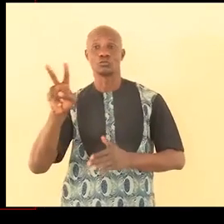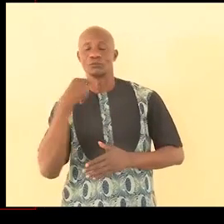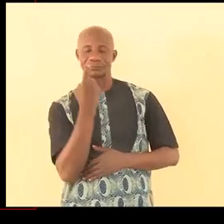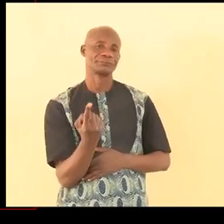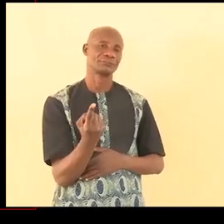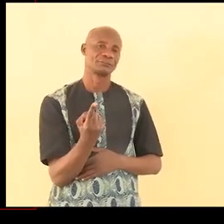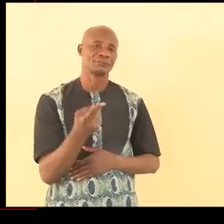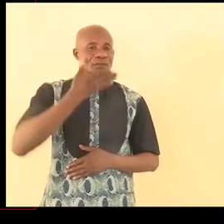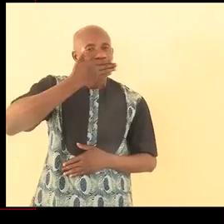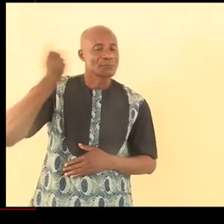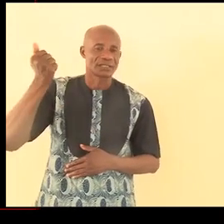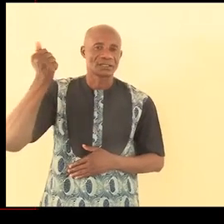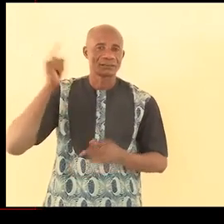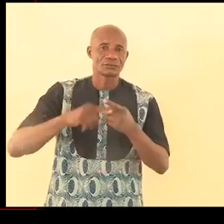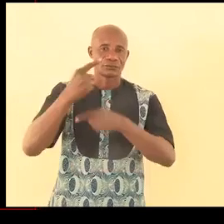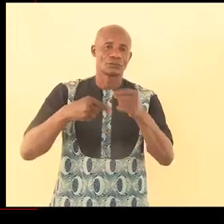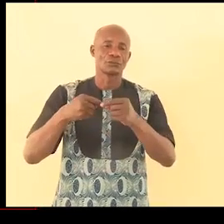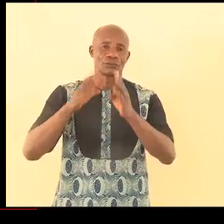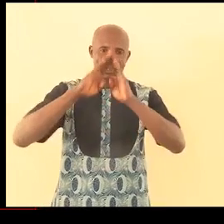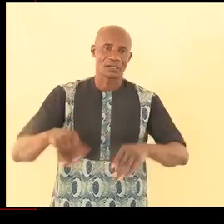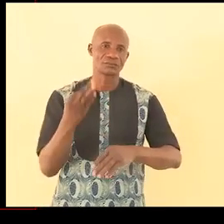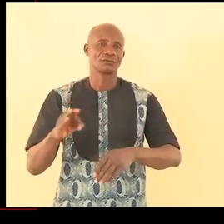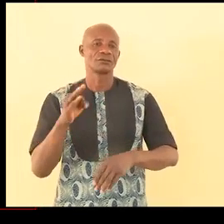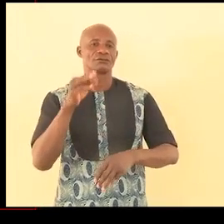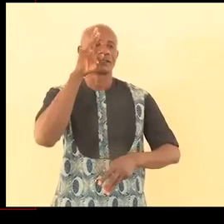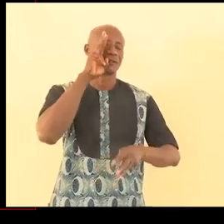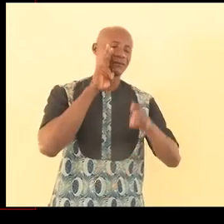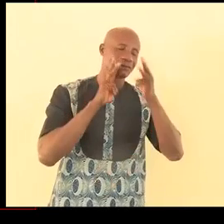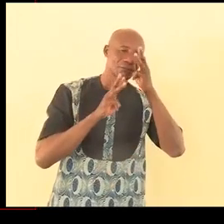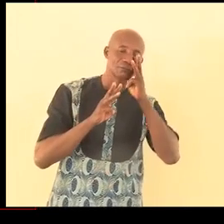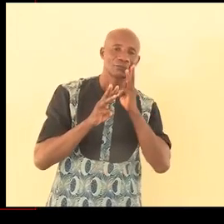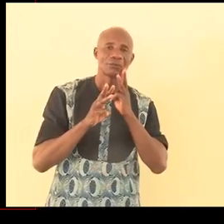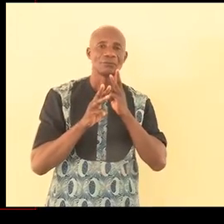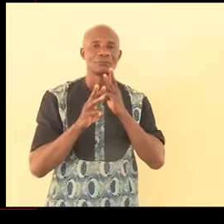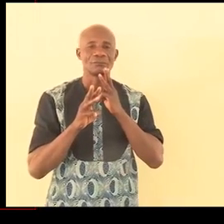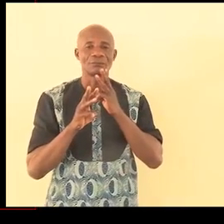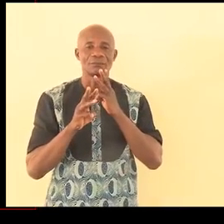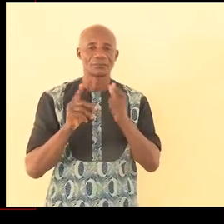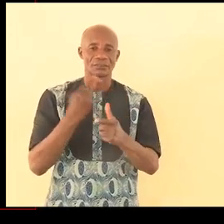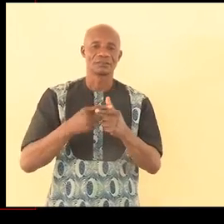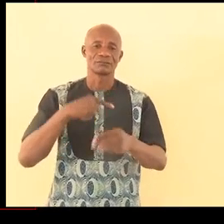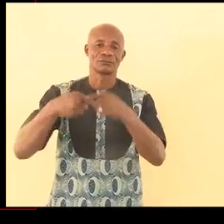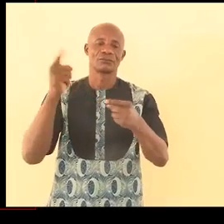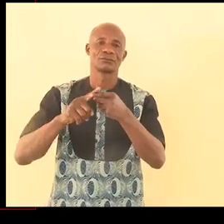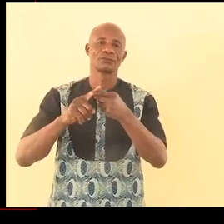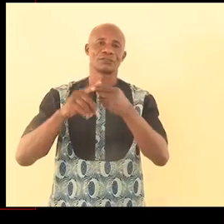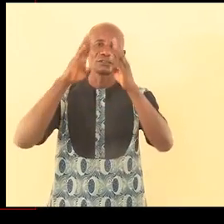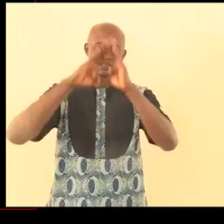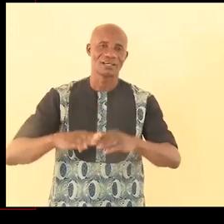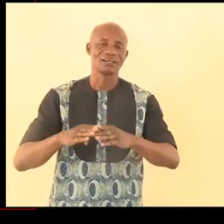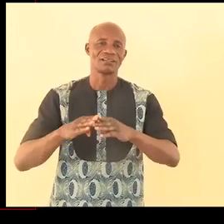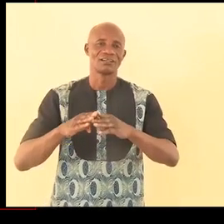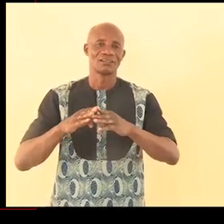says, better to go to the house of mourning than to go to the house